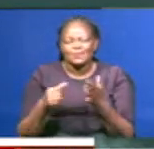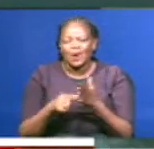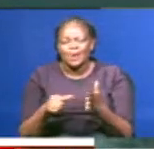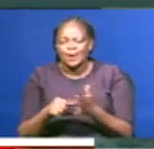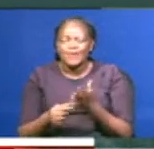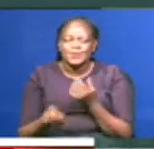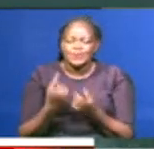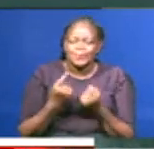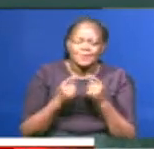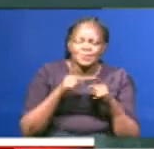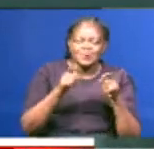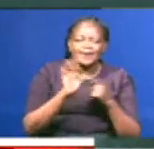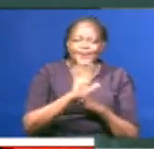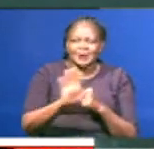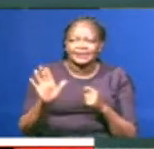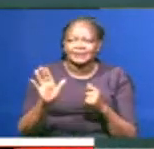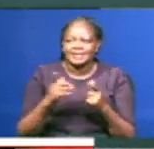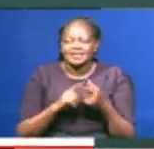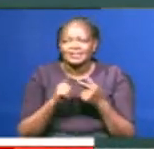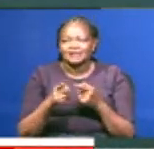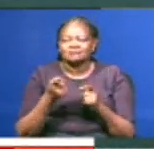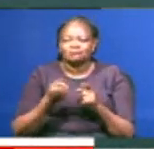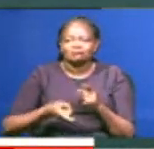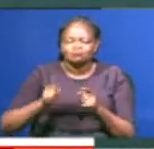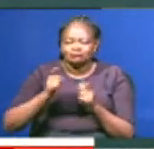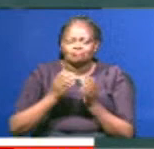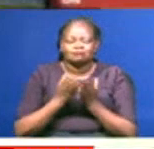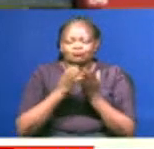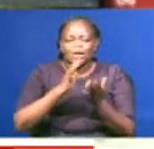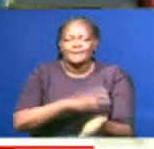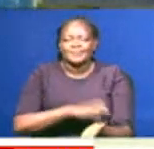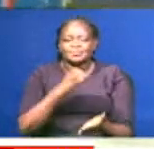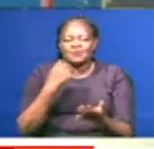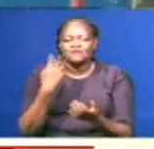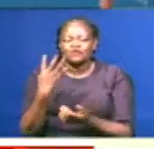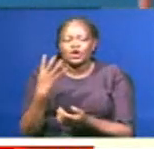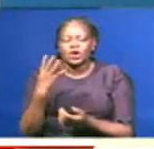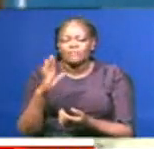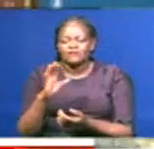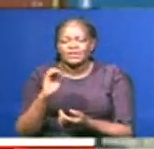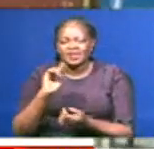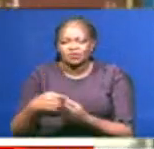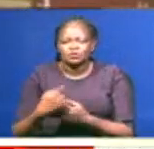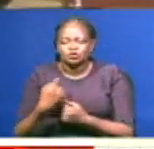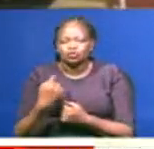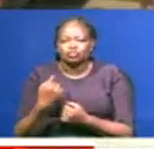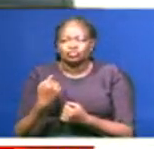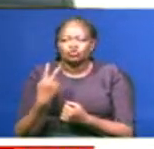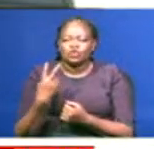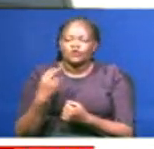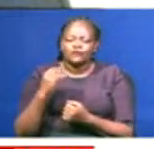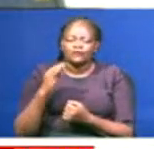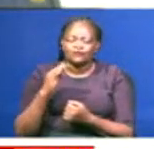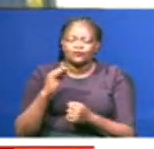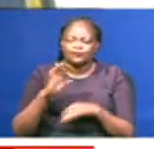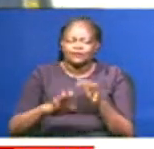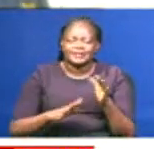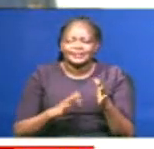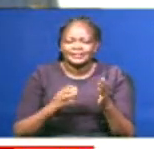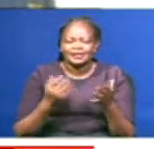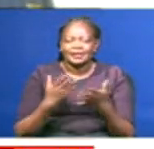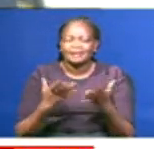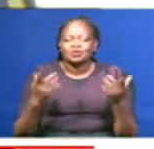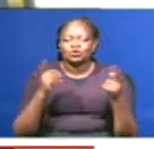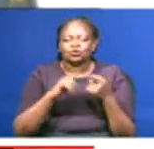its management. The terminal has increased the port's capacity by 450,000 20-foot equivalent units to the